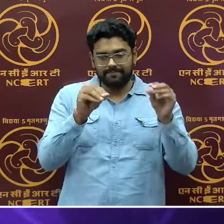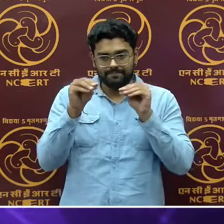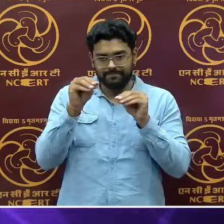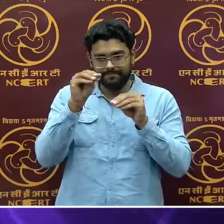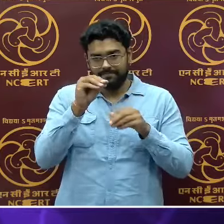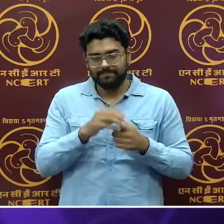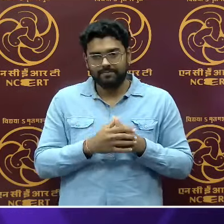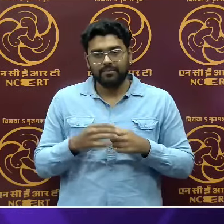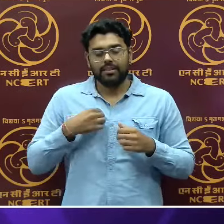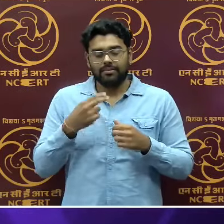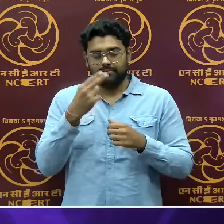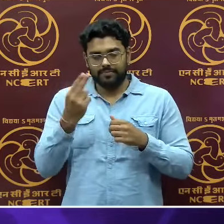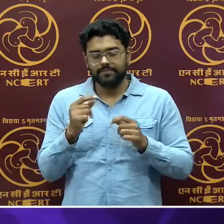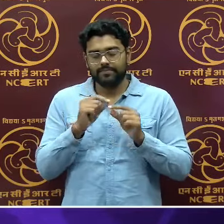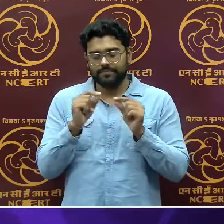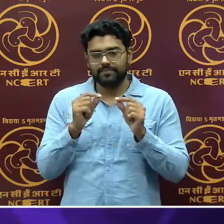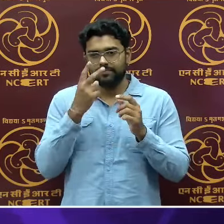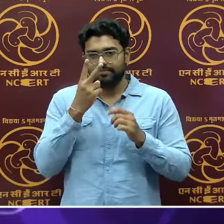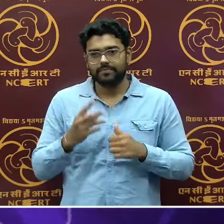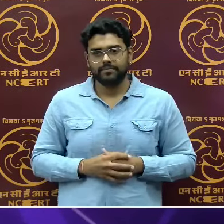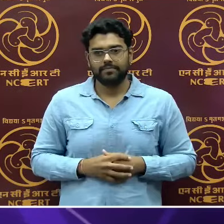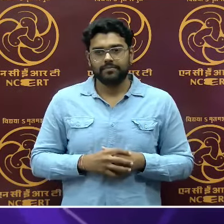line first.